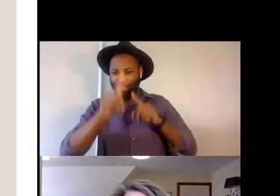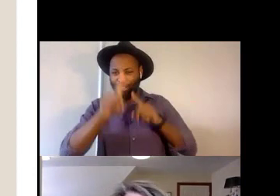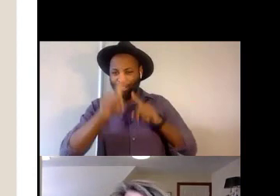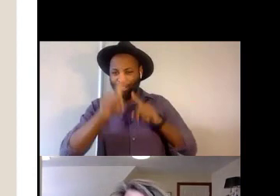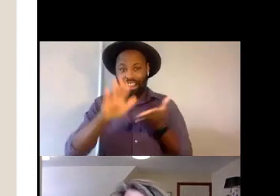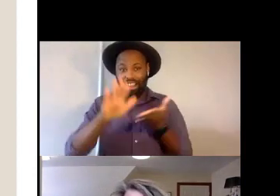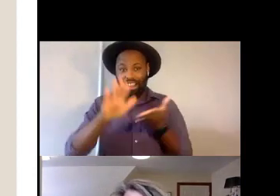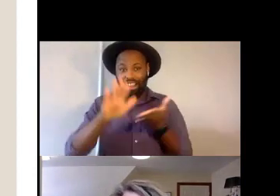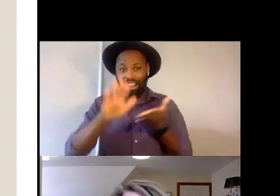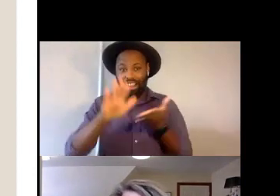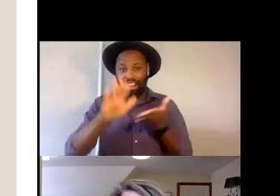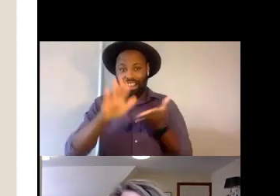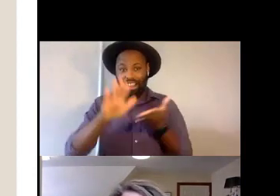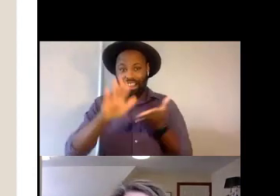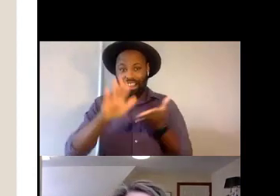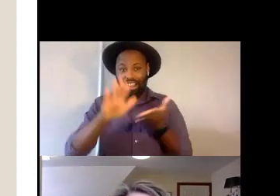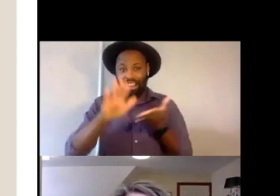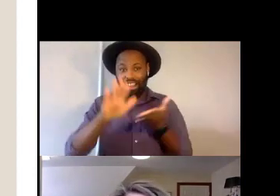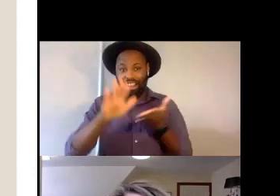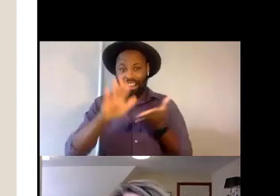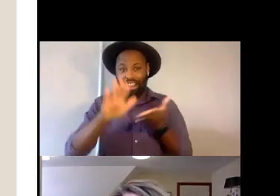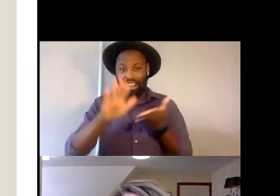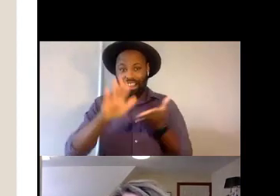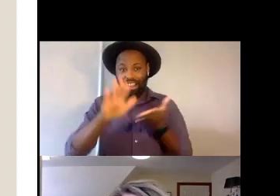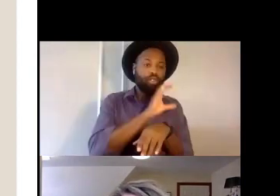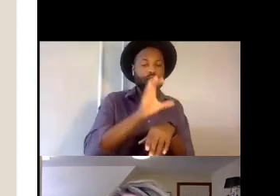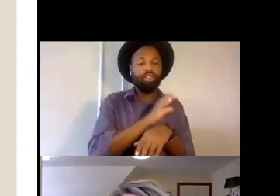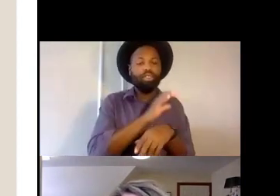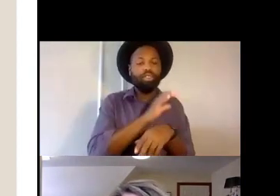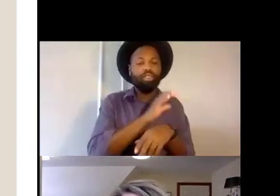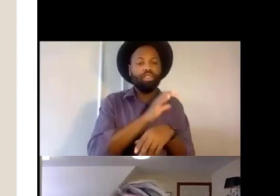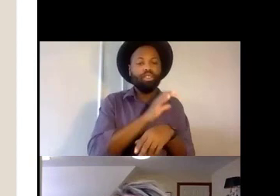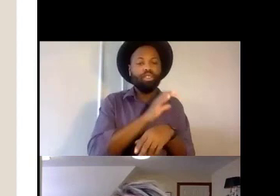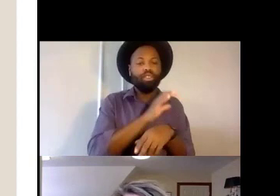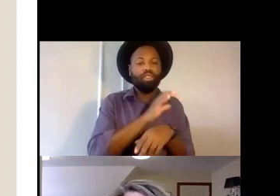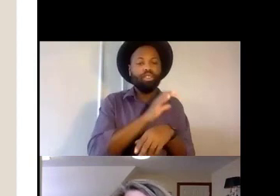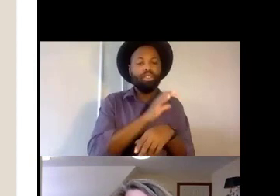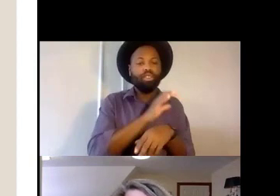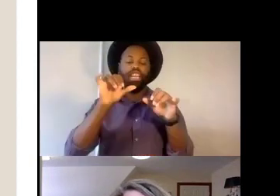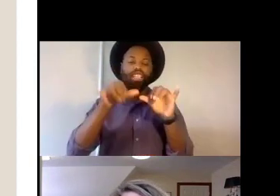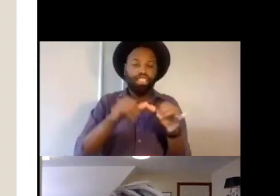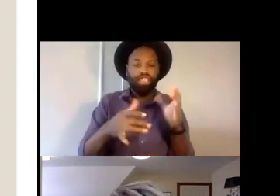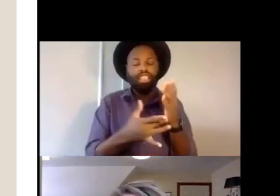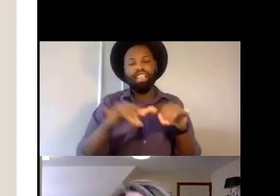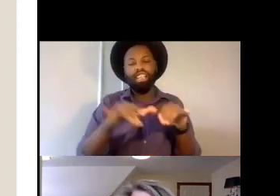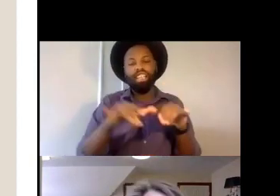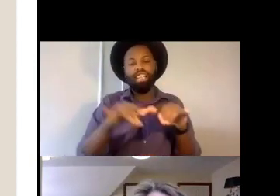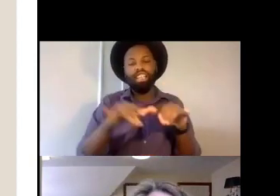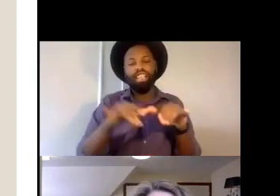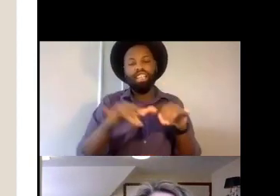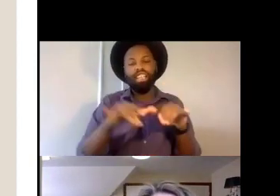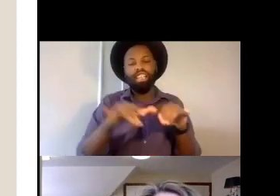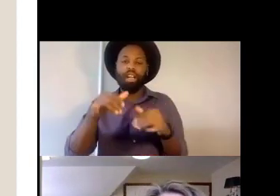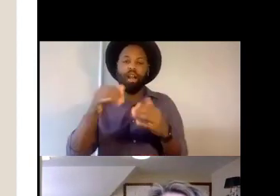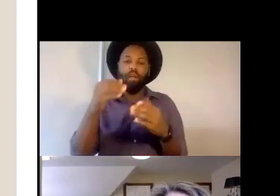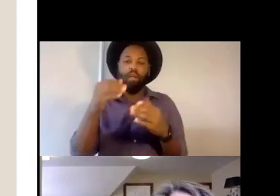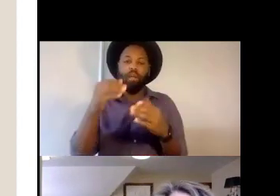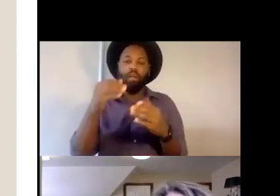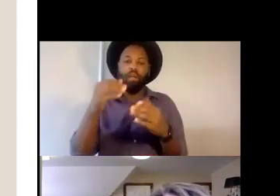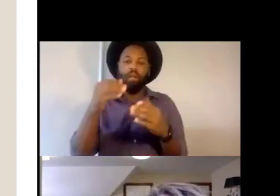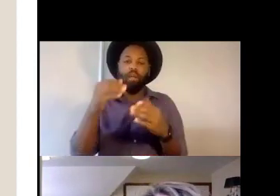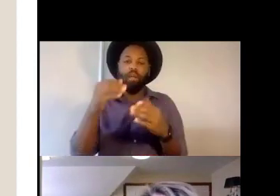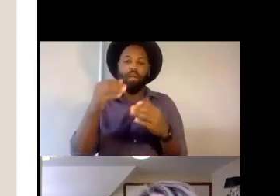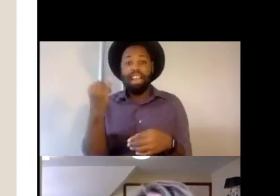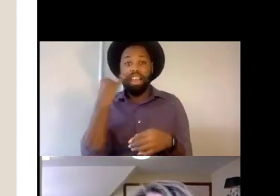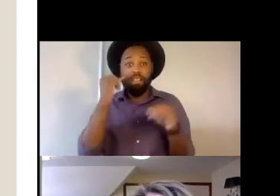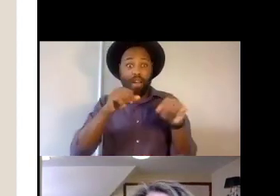computing, science, engineering technology, engineering, and mathematics. And where possible, we extended the focus to include